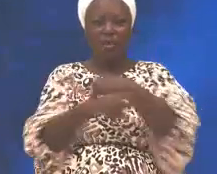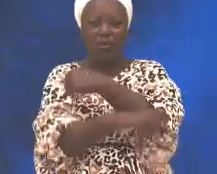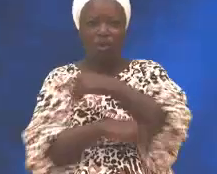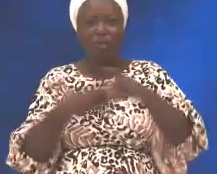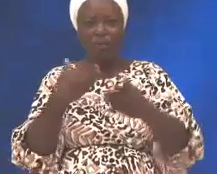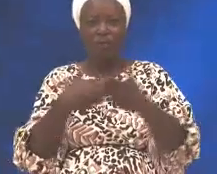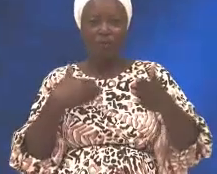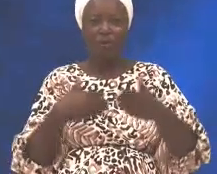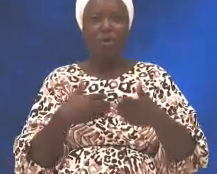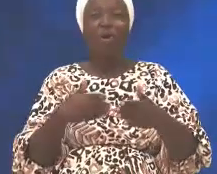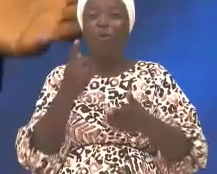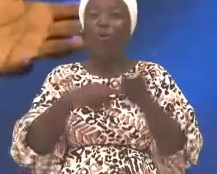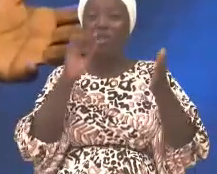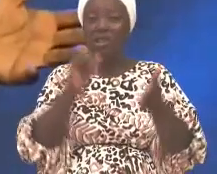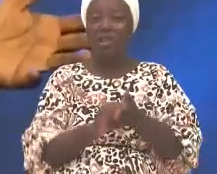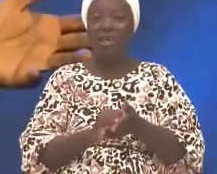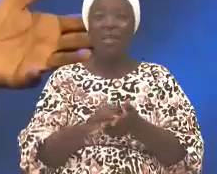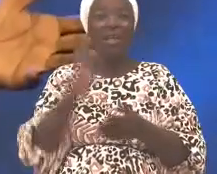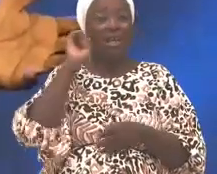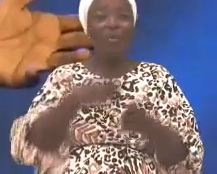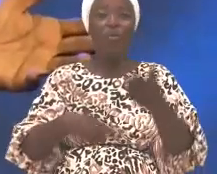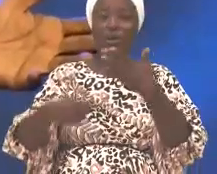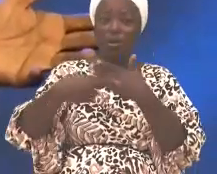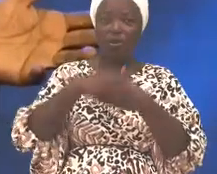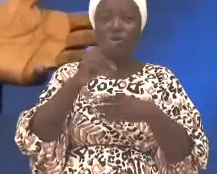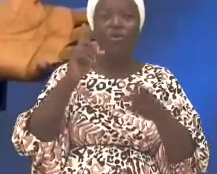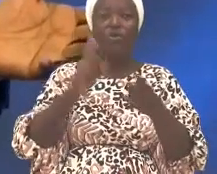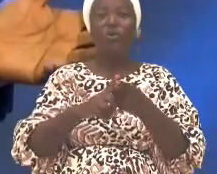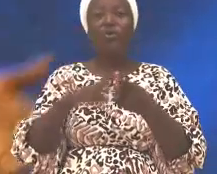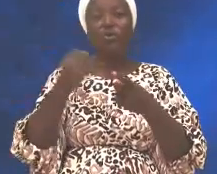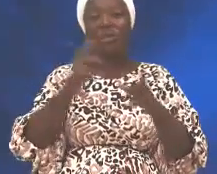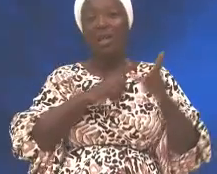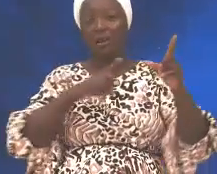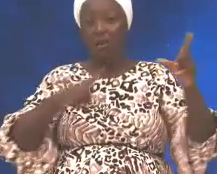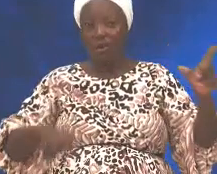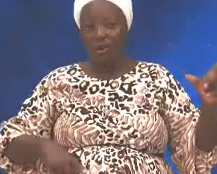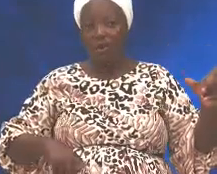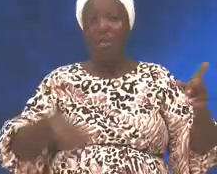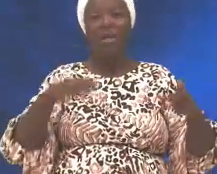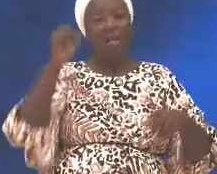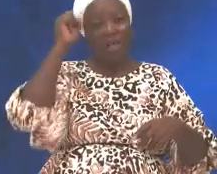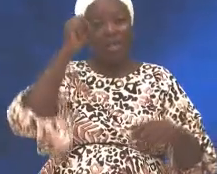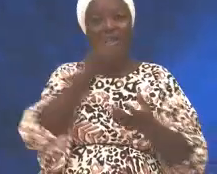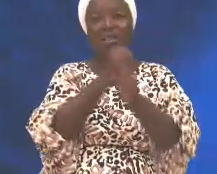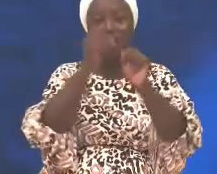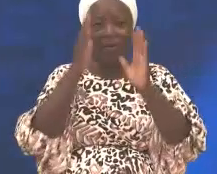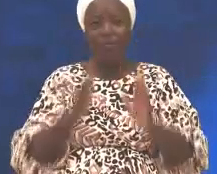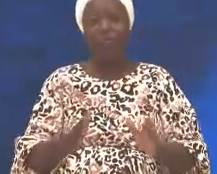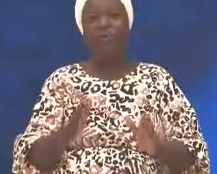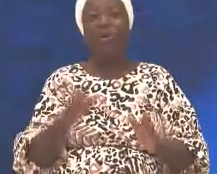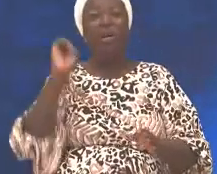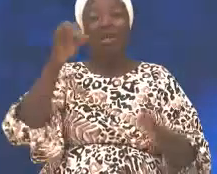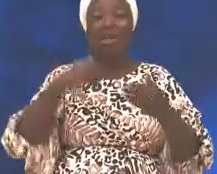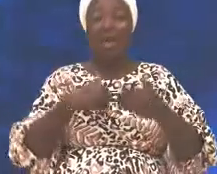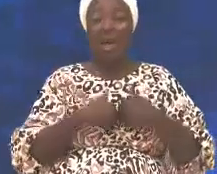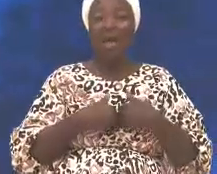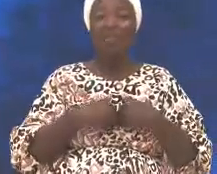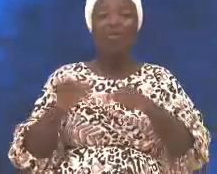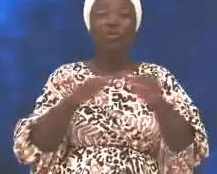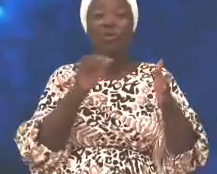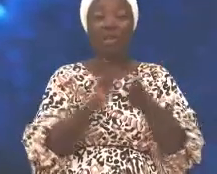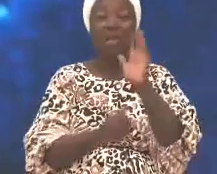before. What's that? He returned unto the Lord, the Redeemer. He has done that which is lawful